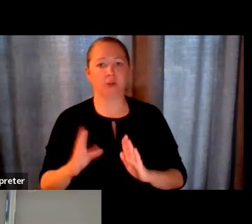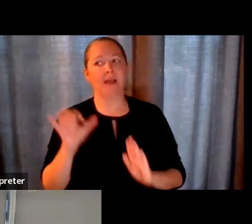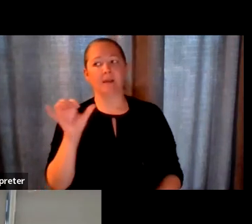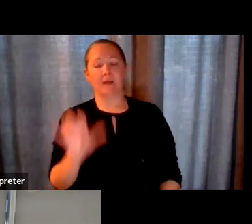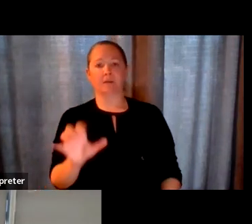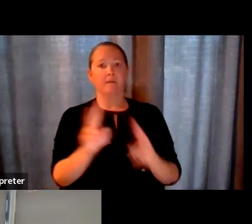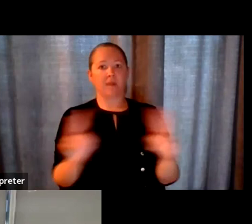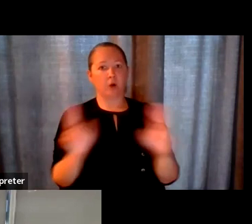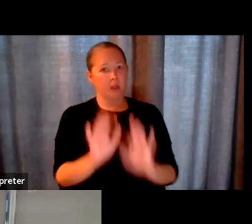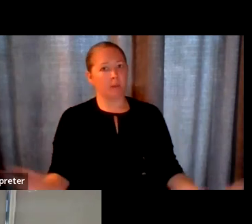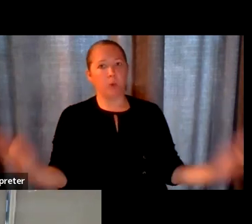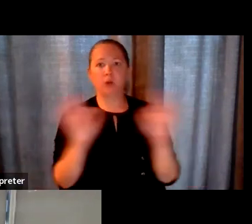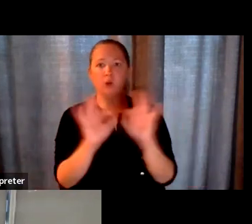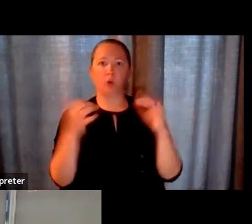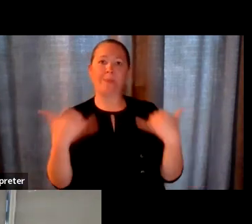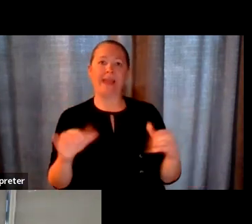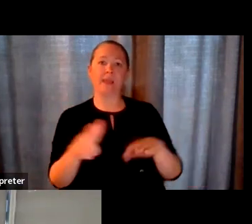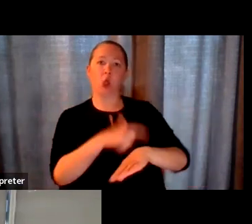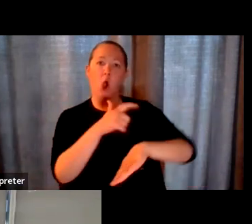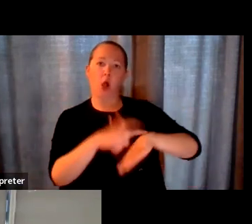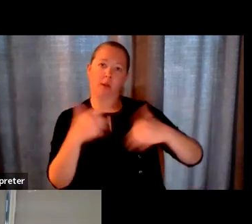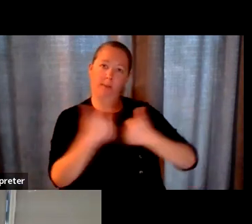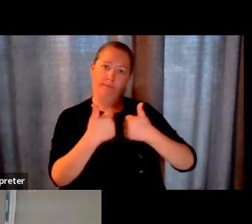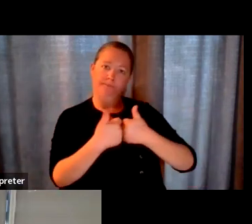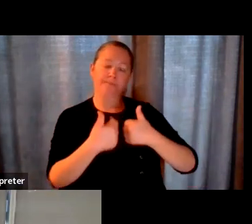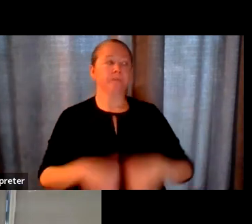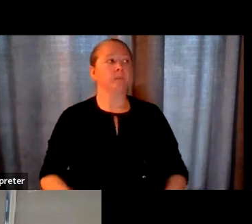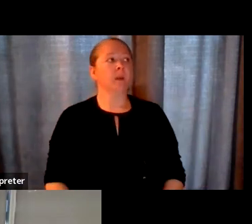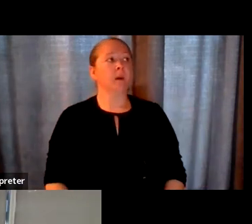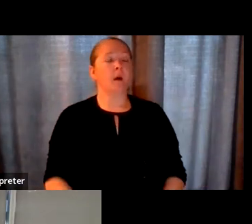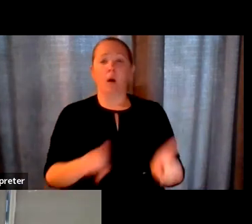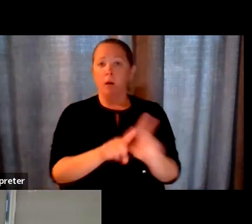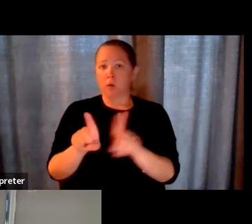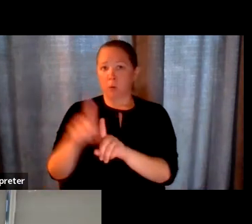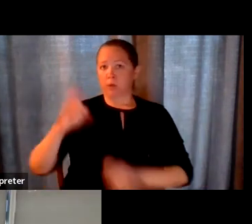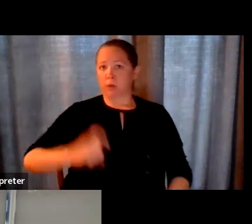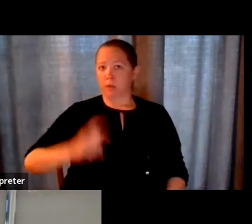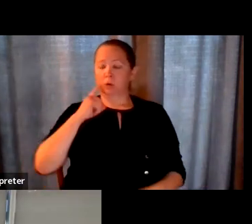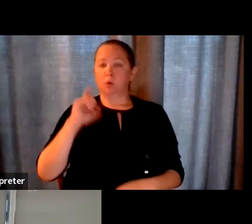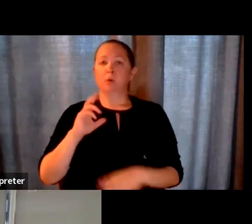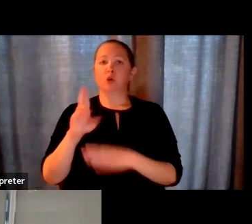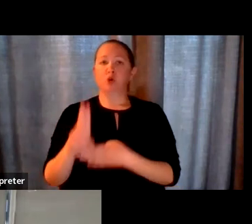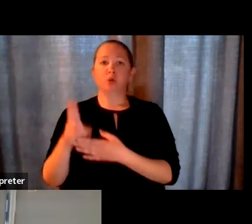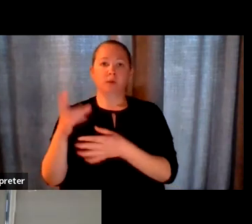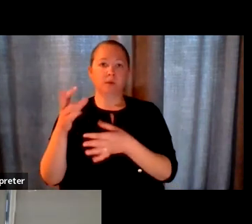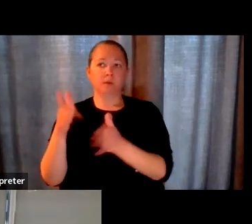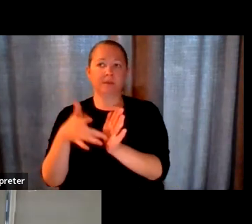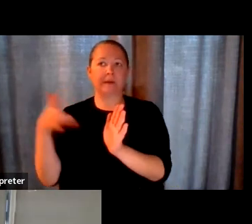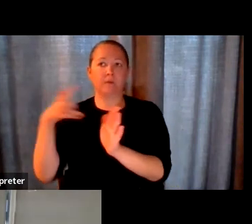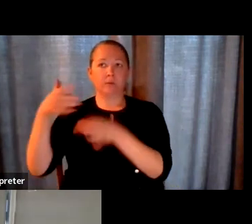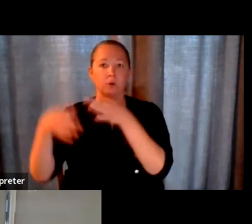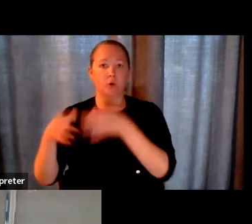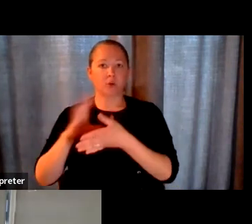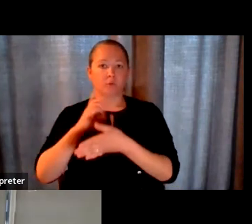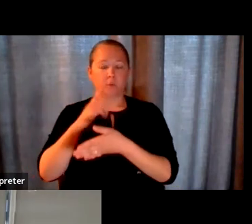that long game. We also need to be able to use the courts to build our movement, right? And to be able to